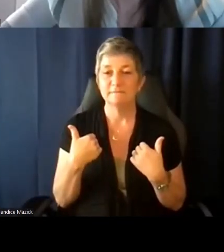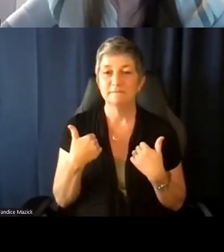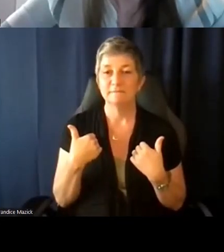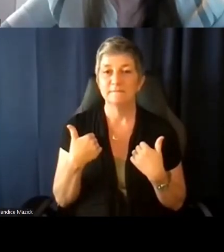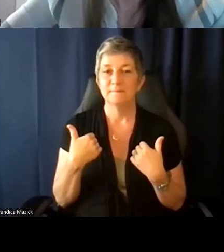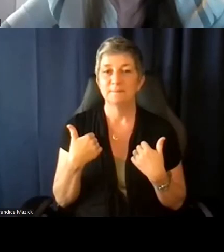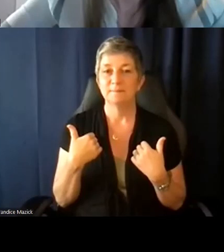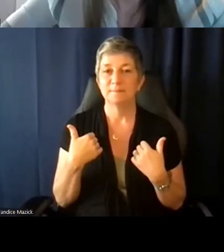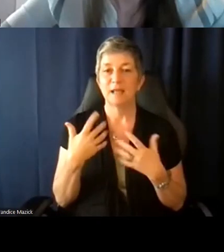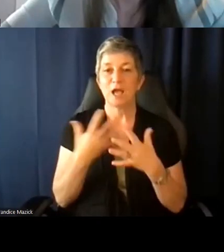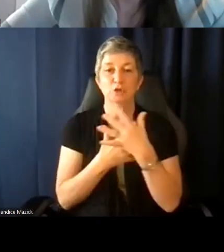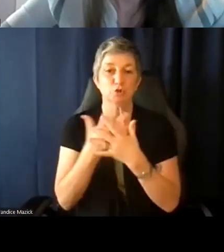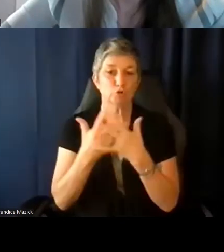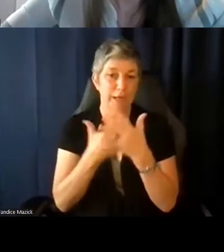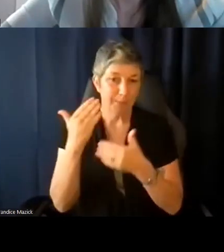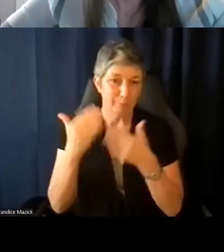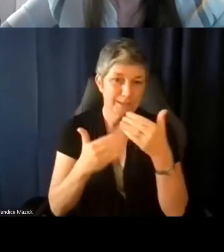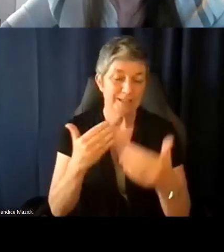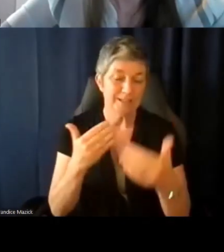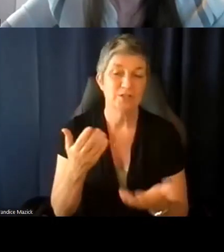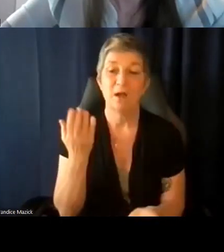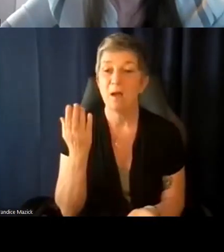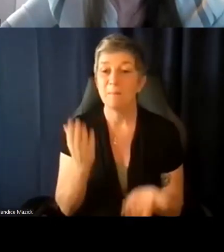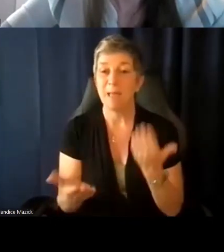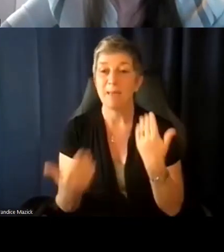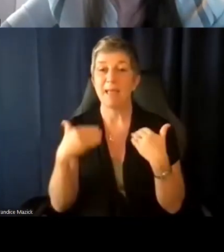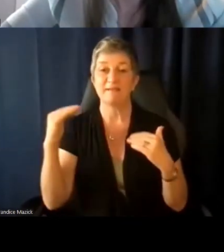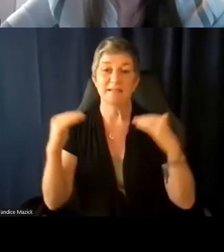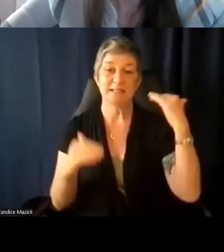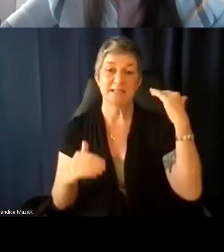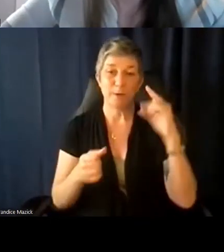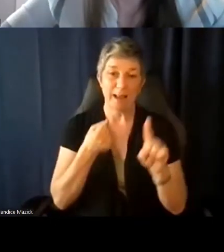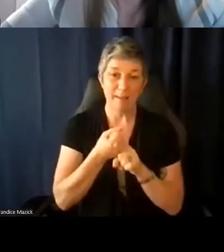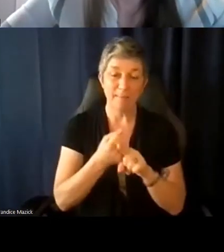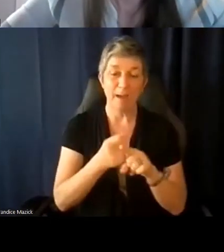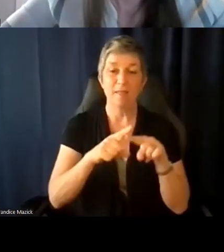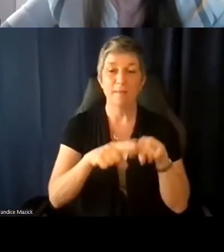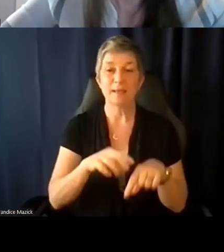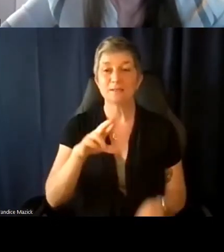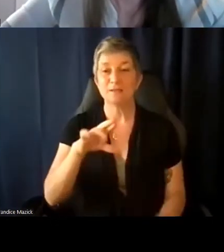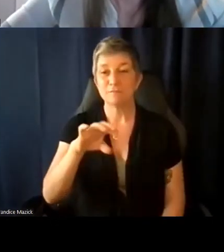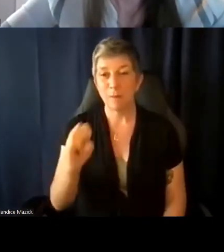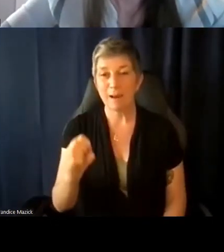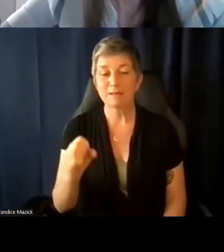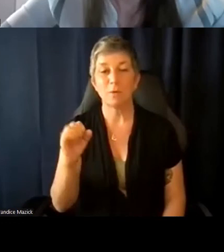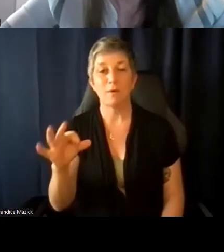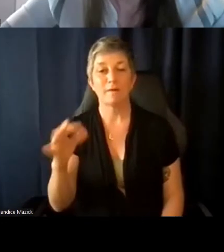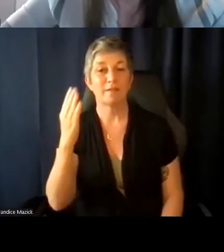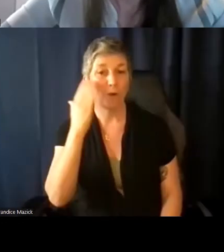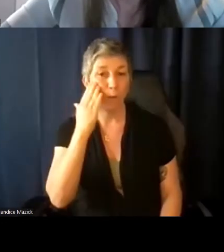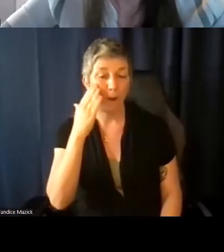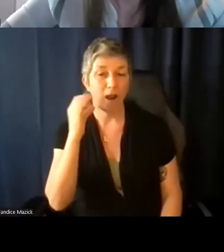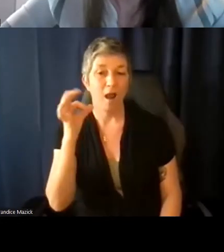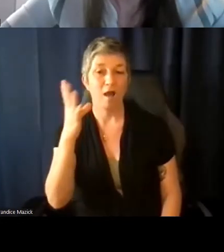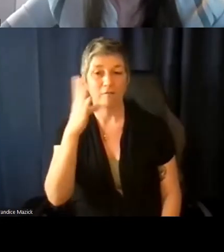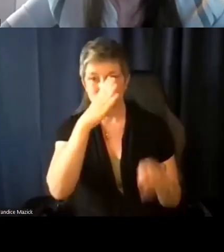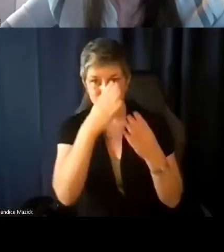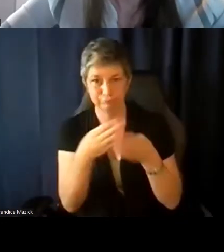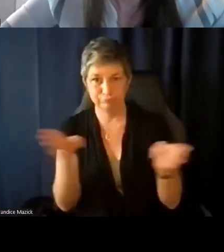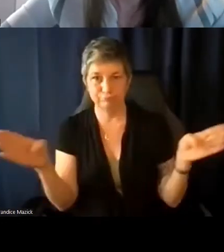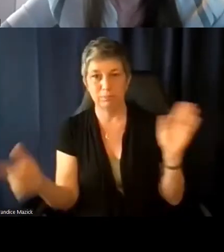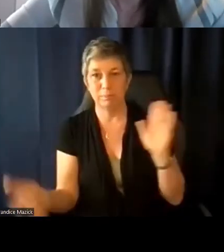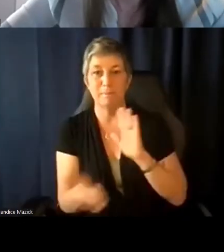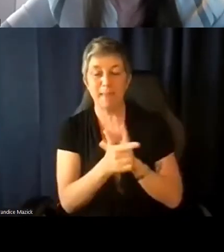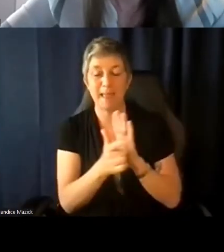screening procedures that may have a disparate impact on the basis of race, or if they are aware of broad bans against anyone